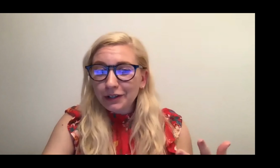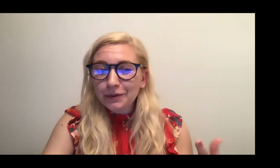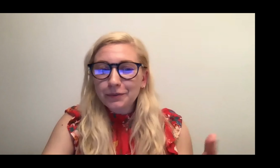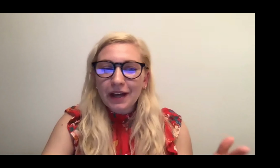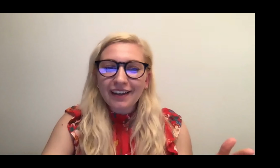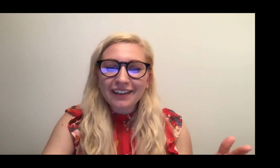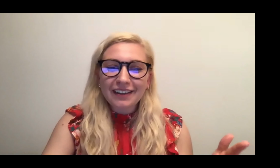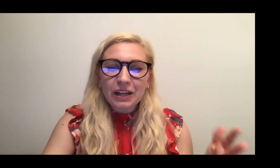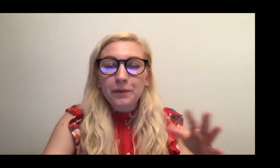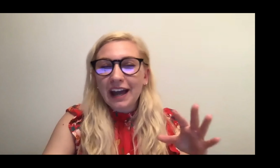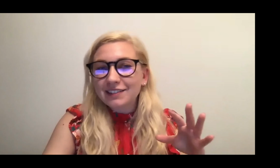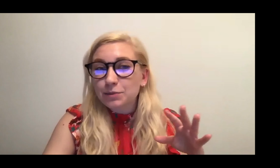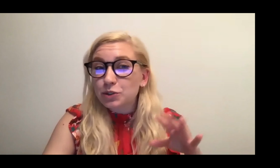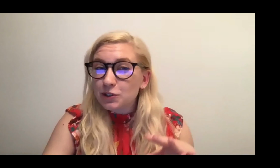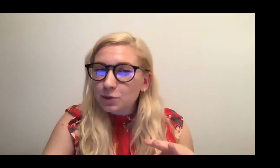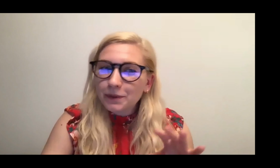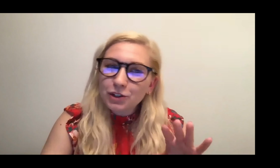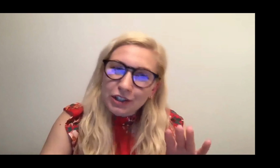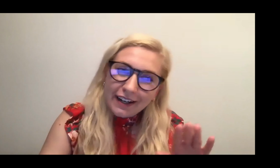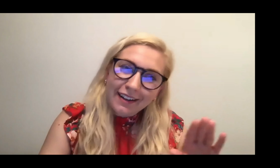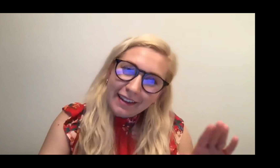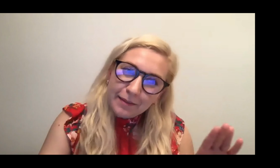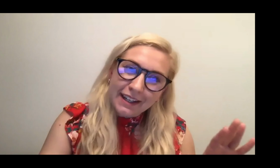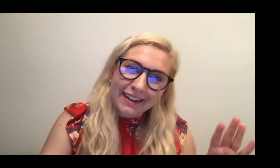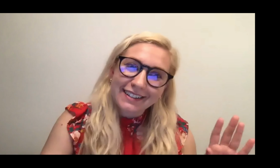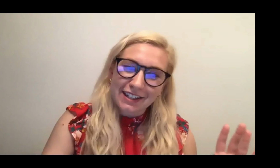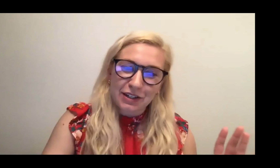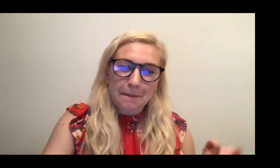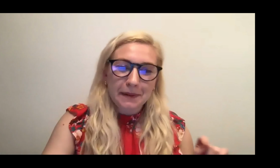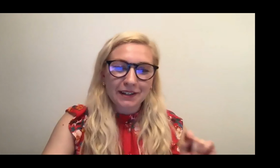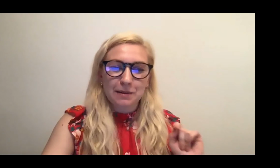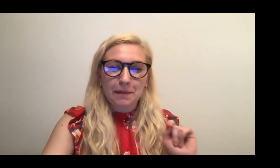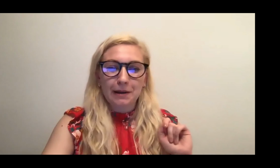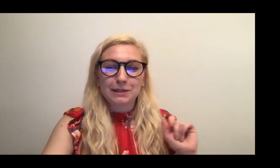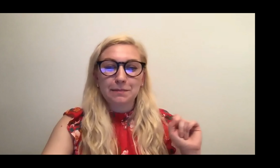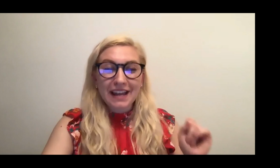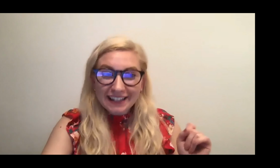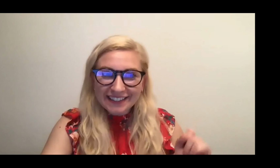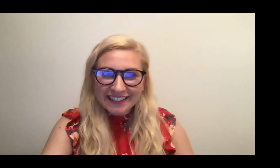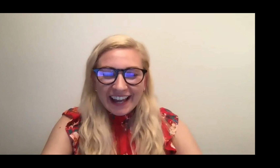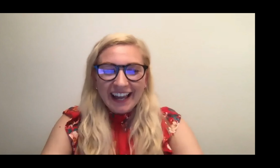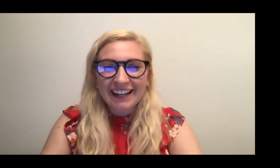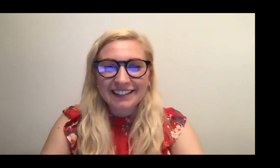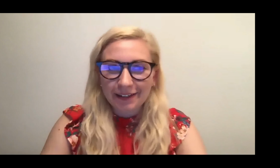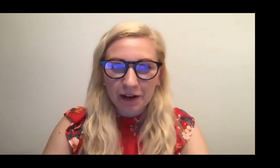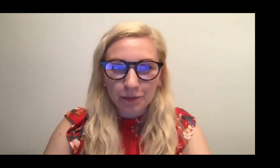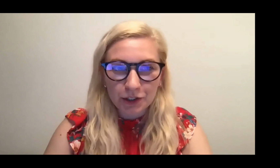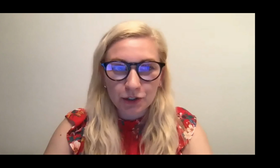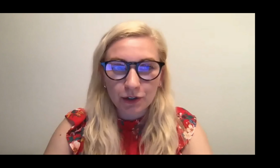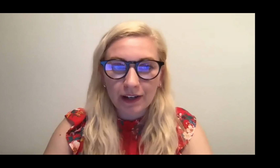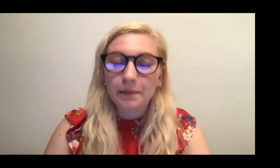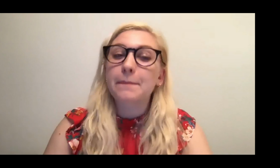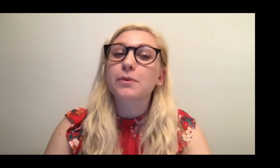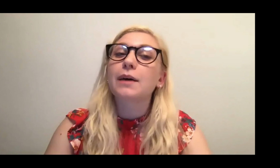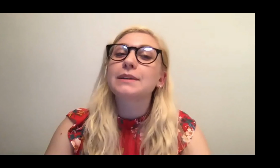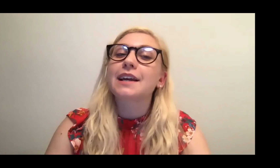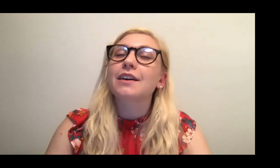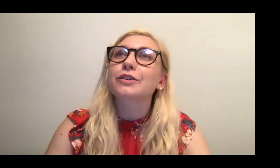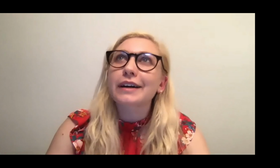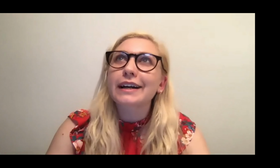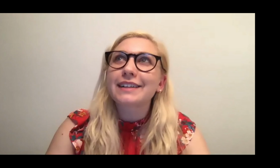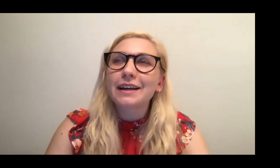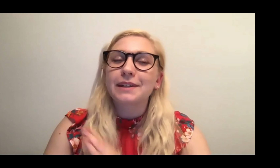for you? Well, we have some super shiny limited edition Peers and Pubs pins, and I don't have one to show you now, but I